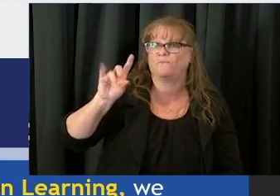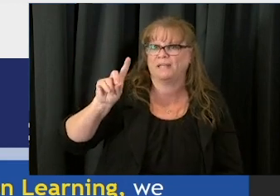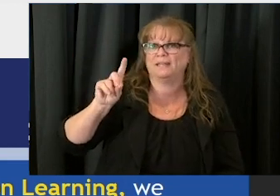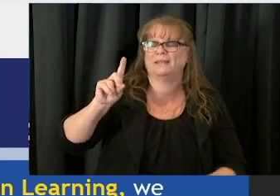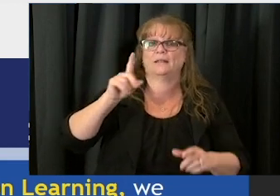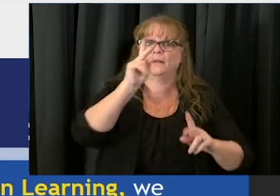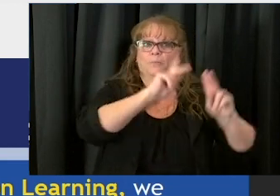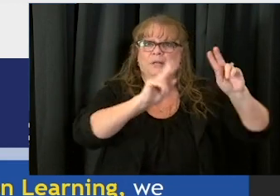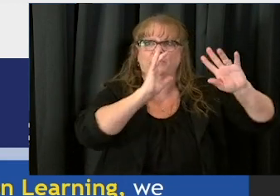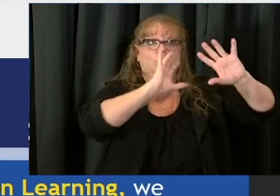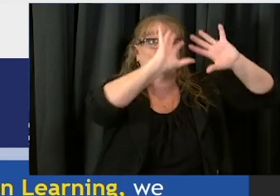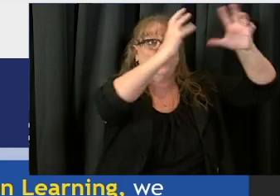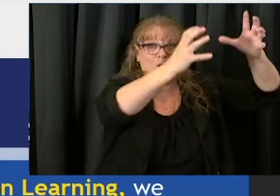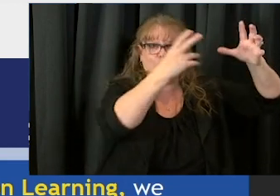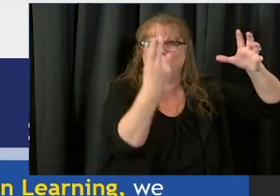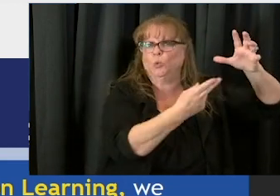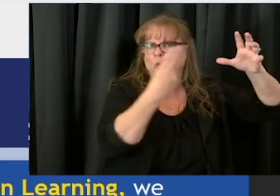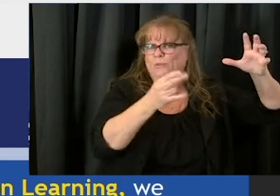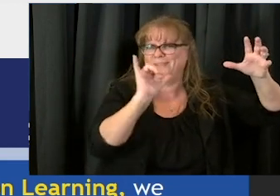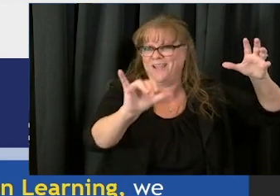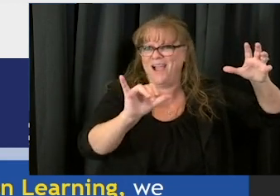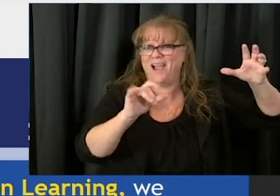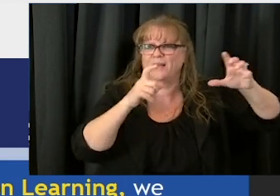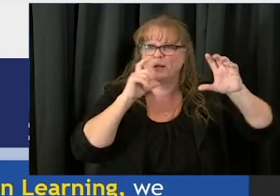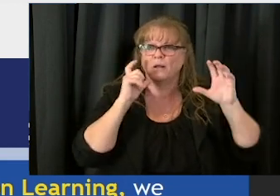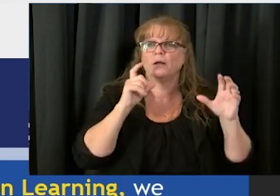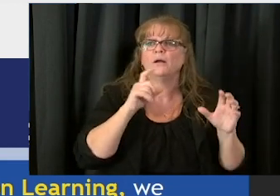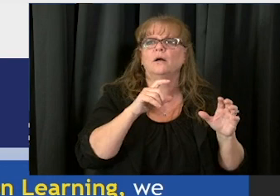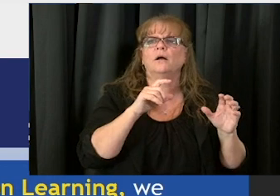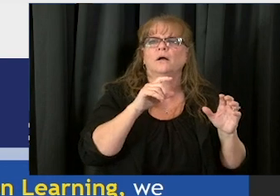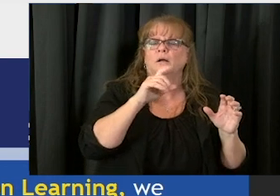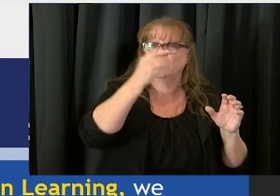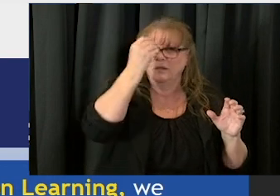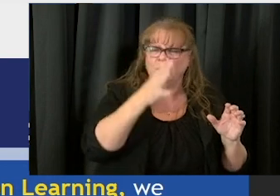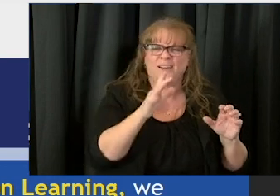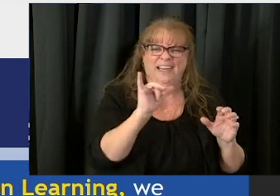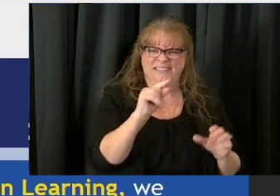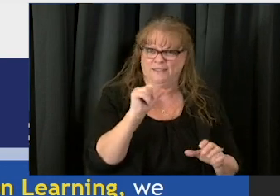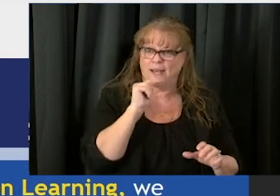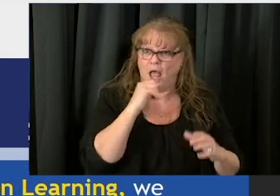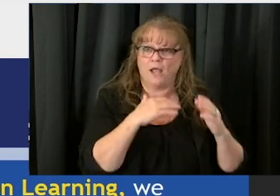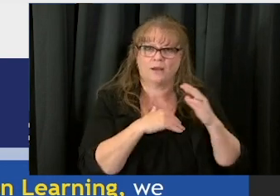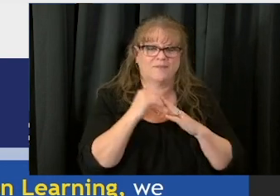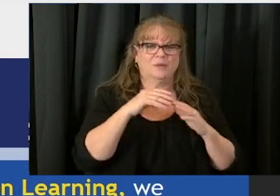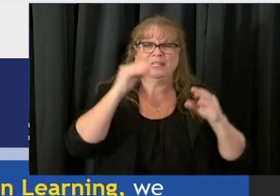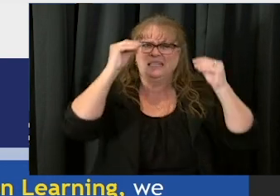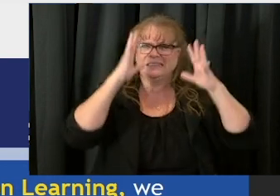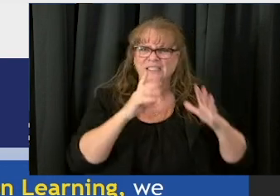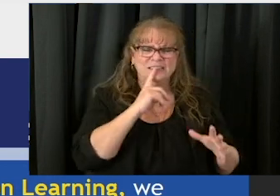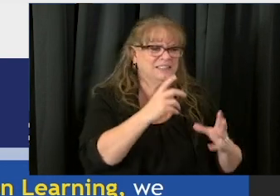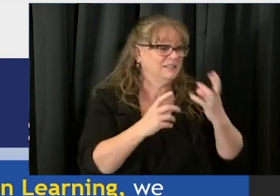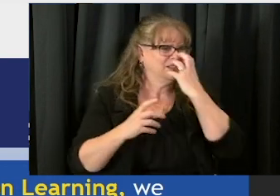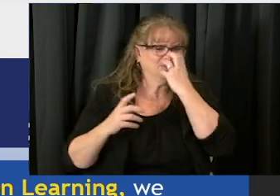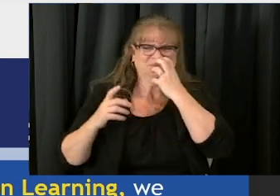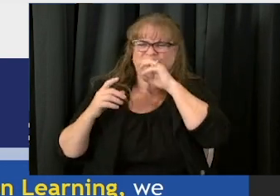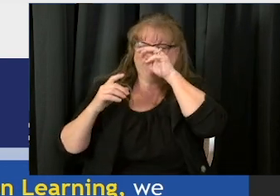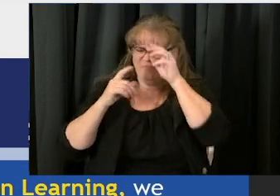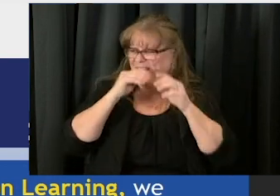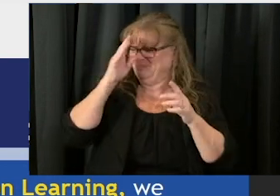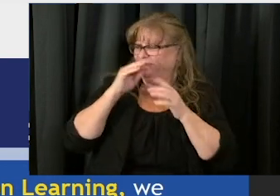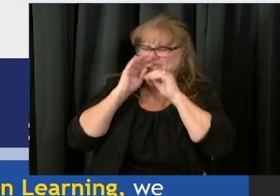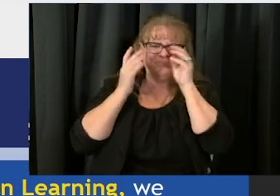really want to use that level of protection. Cloth masks are great, but this surgical mask is better than a cloth mask, not as good as